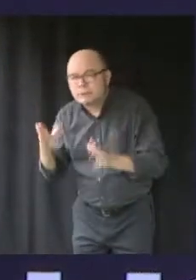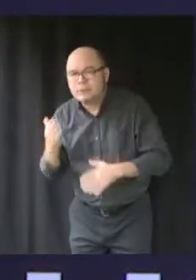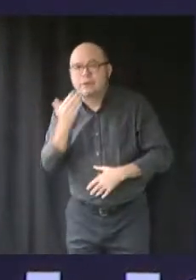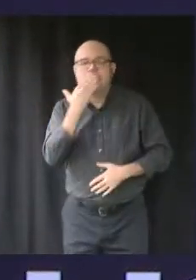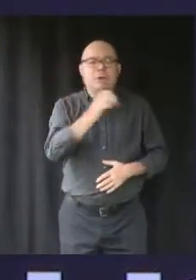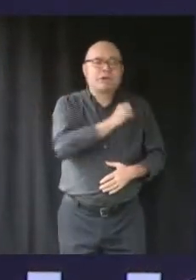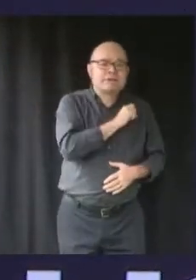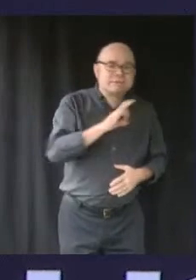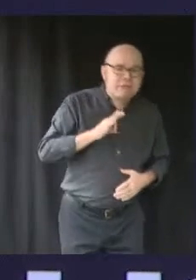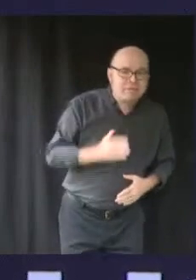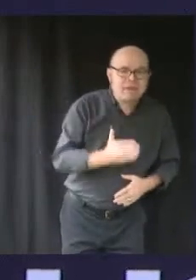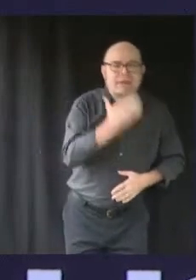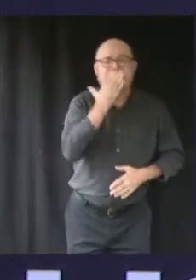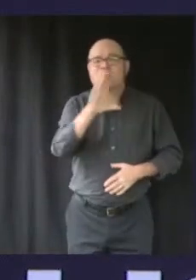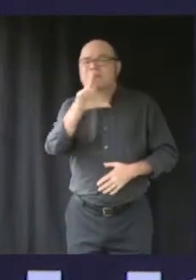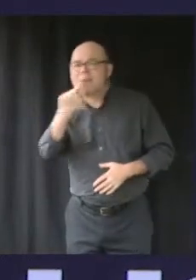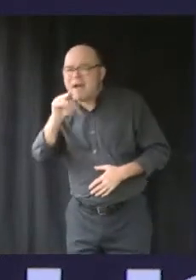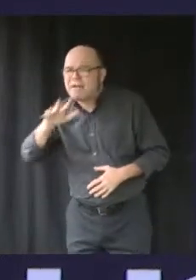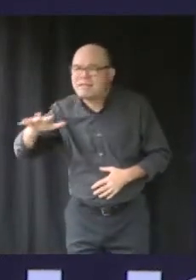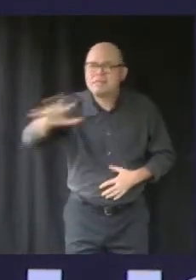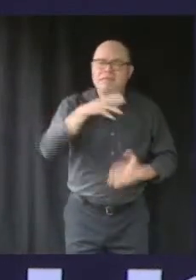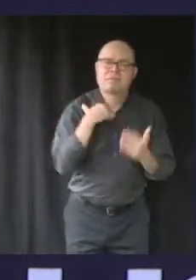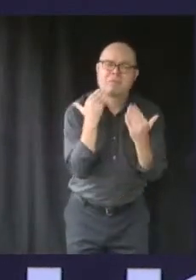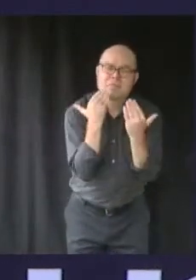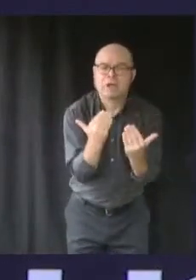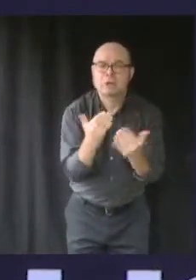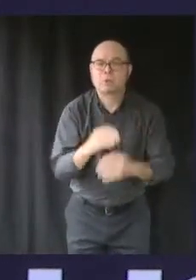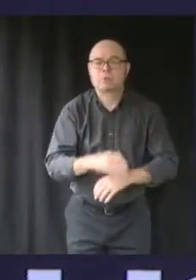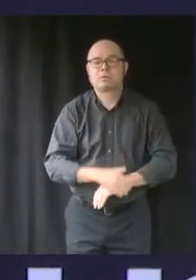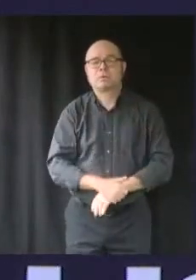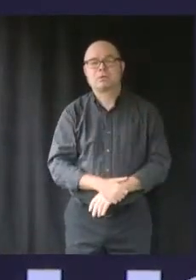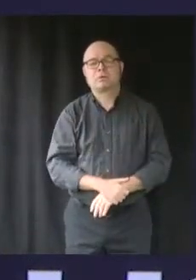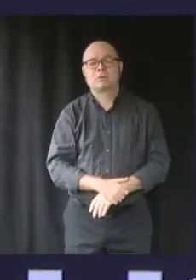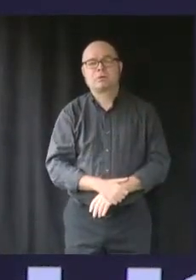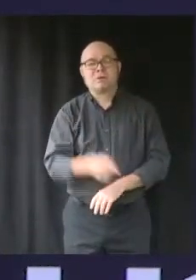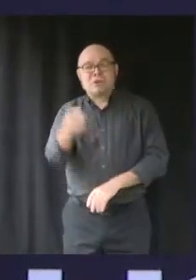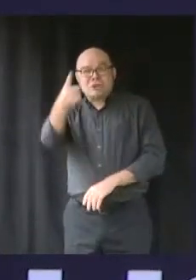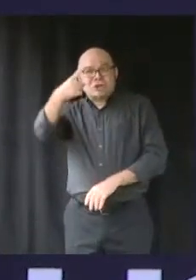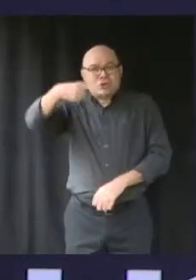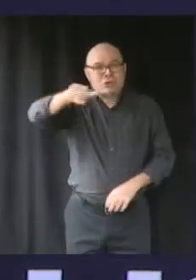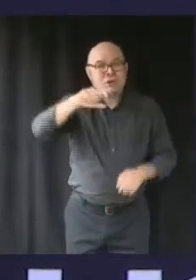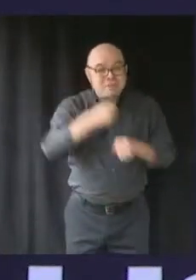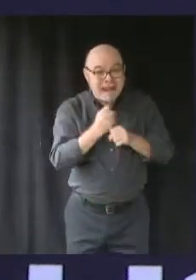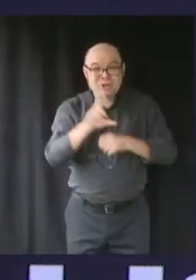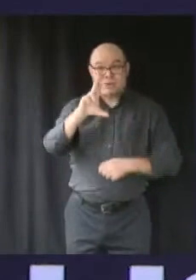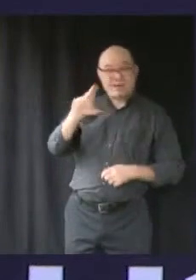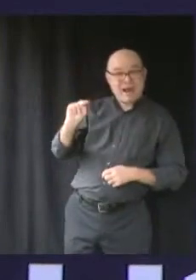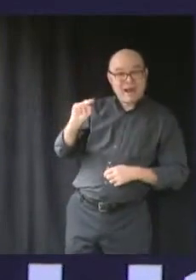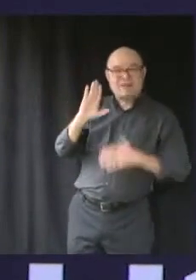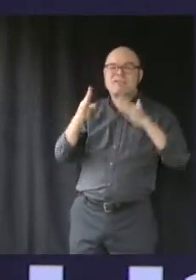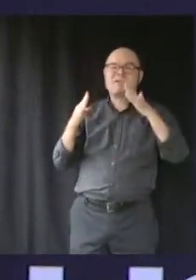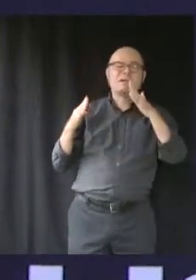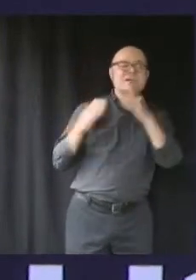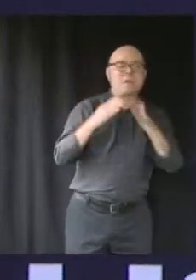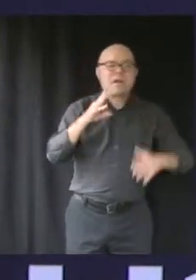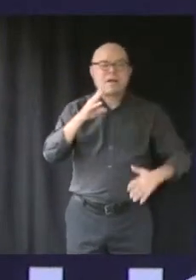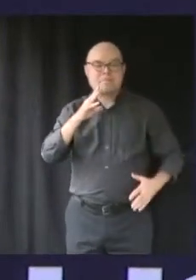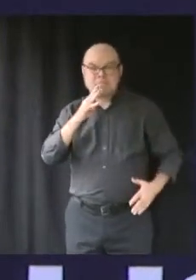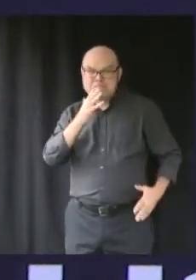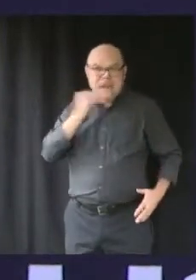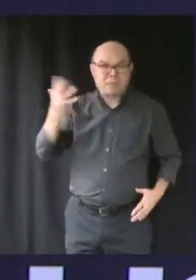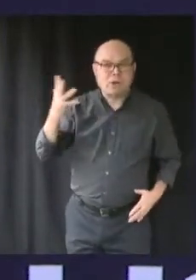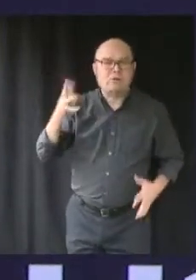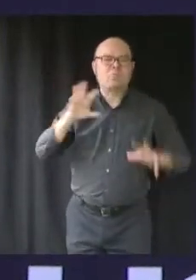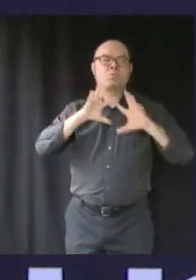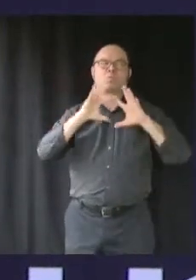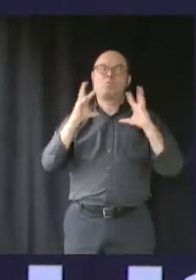UConn for making UConn one of the very best universities in the entire country. Thank you to all of you